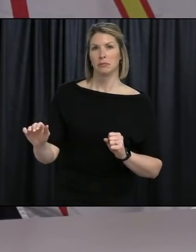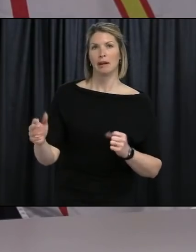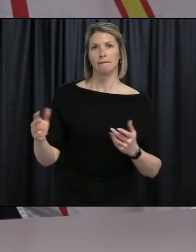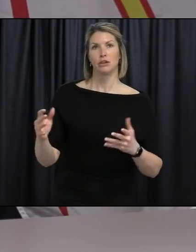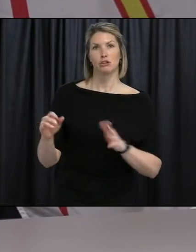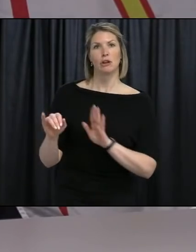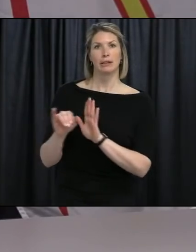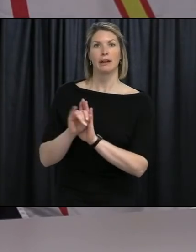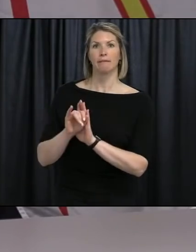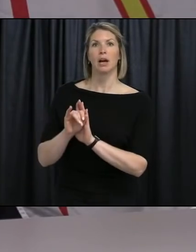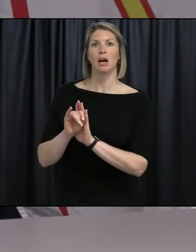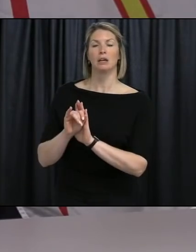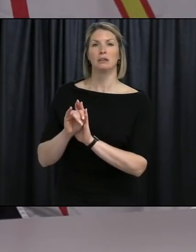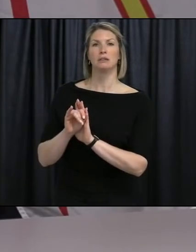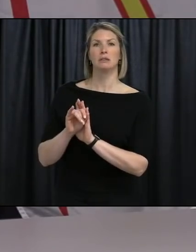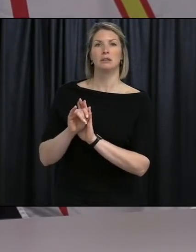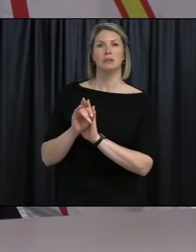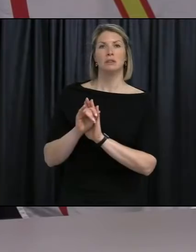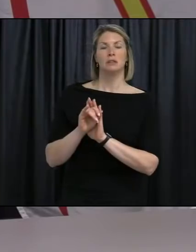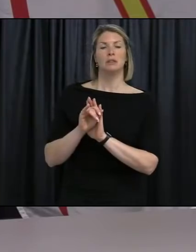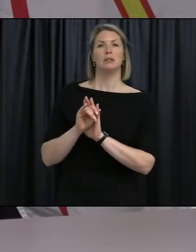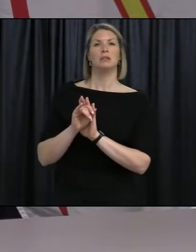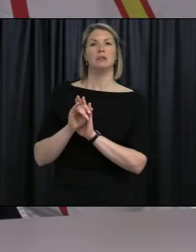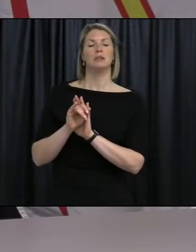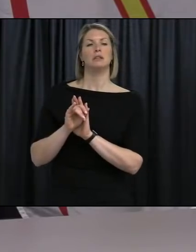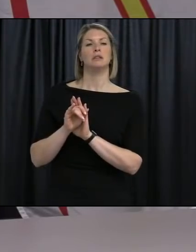identified those